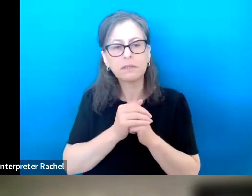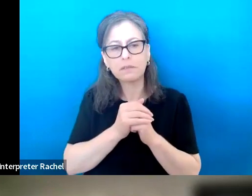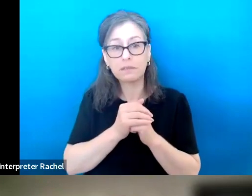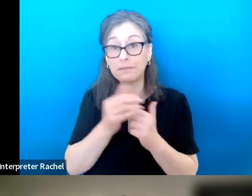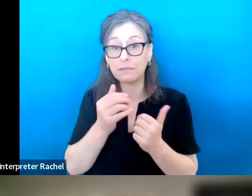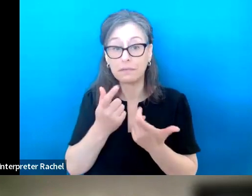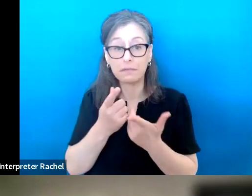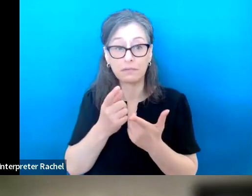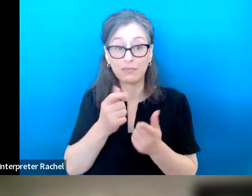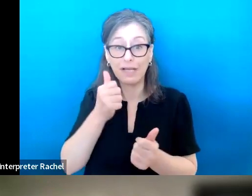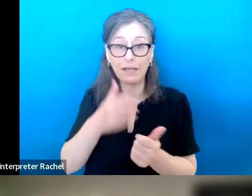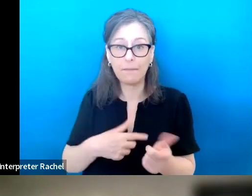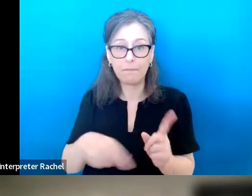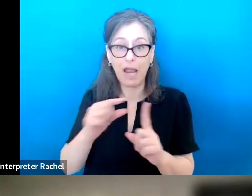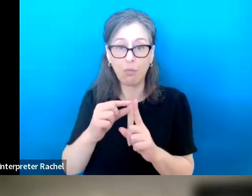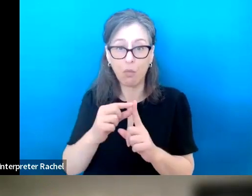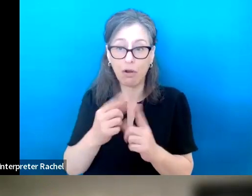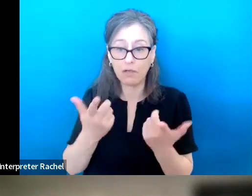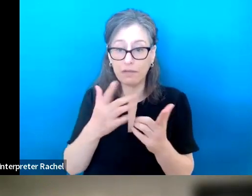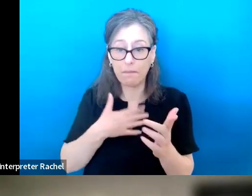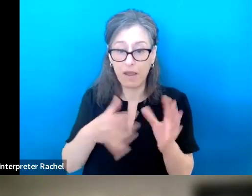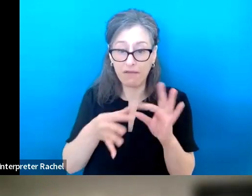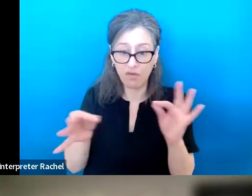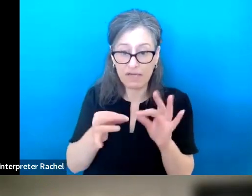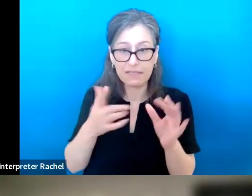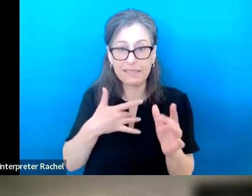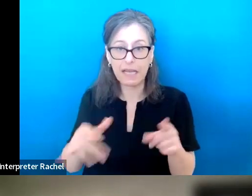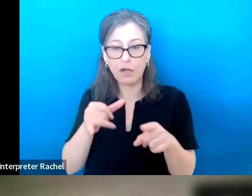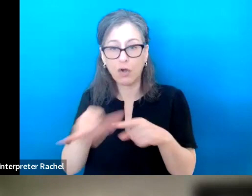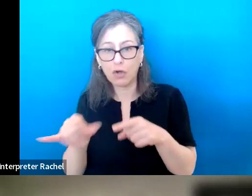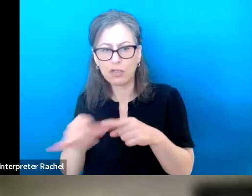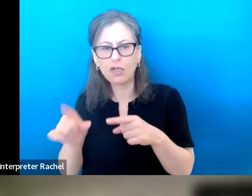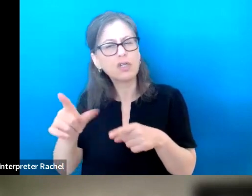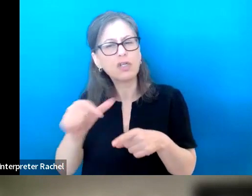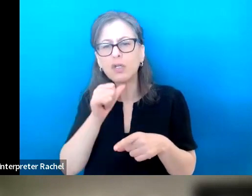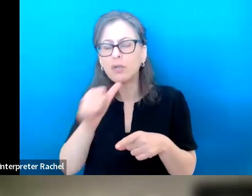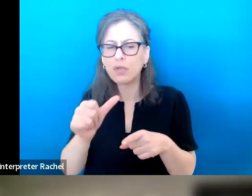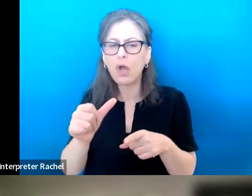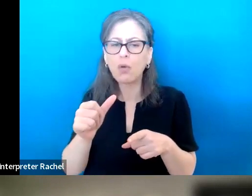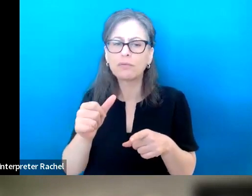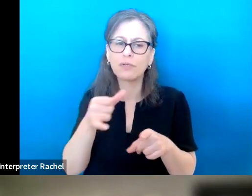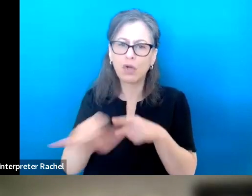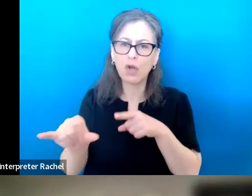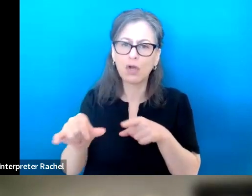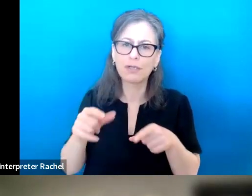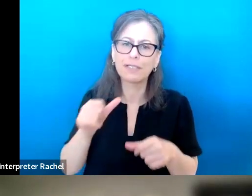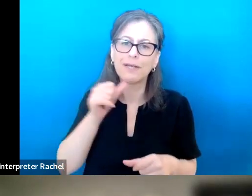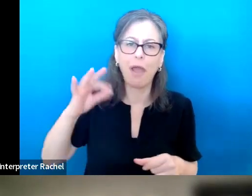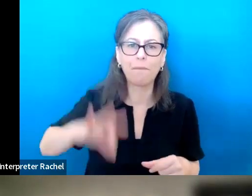every other word out of my mouth is probably some type of curse word, although you don't swear in nonprofit, so usually on the weekends.